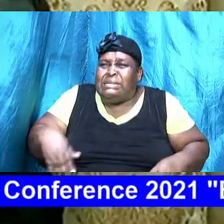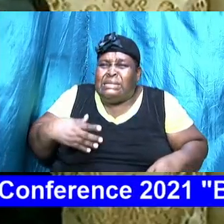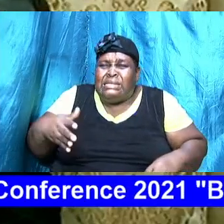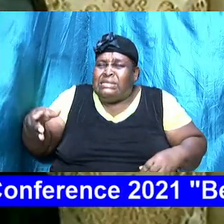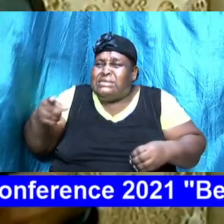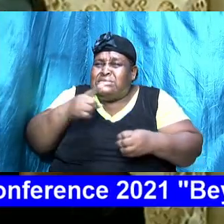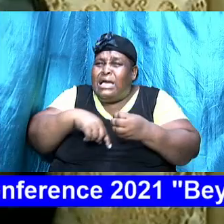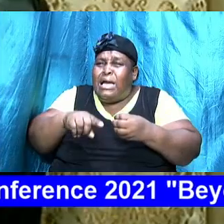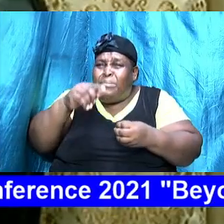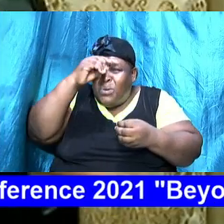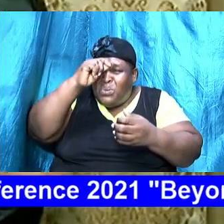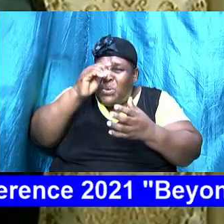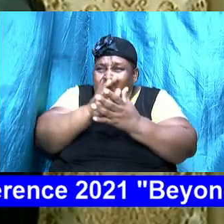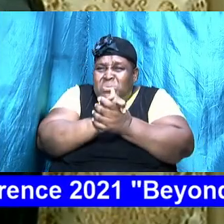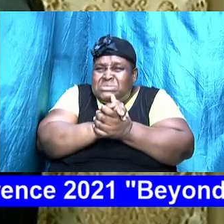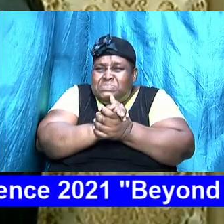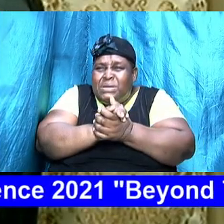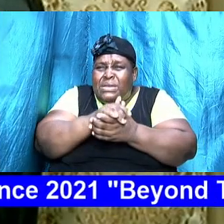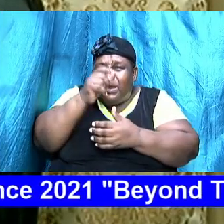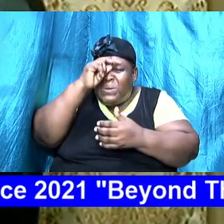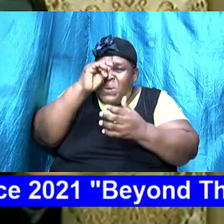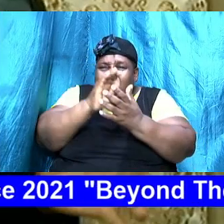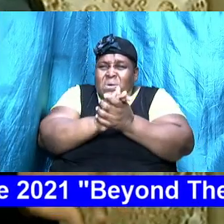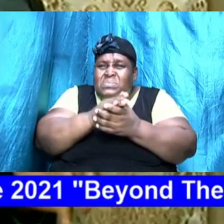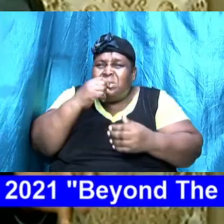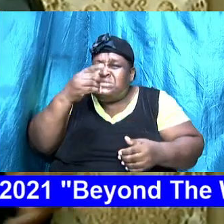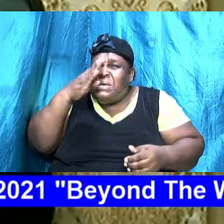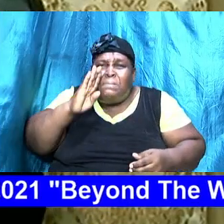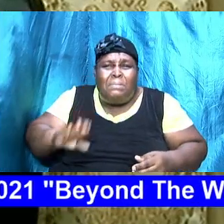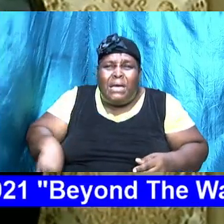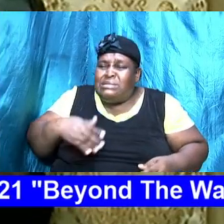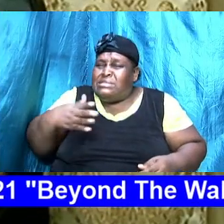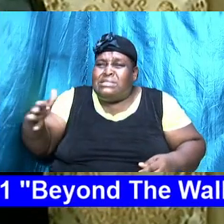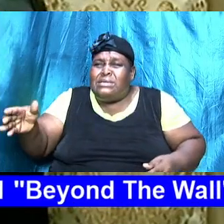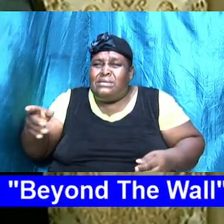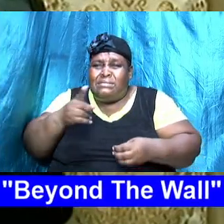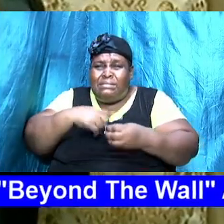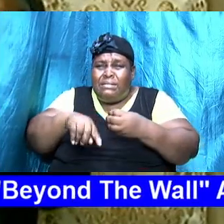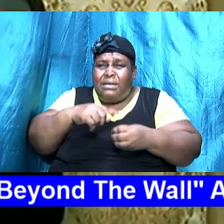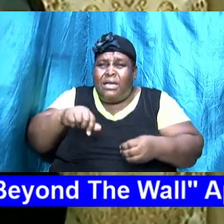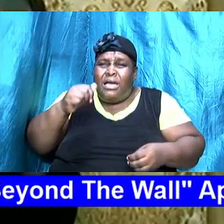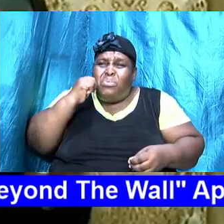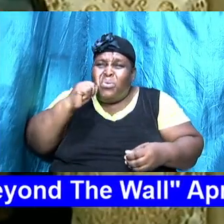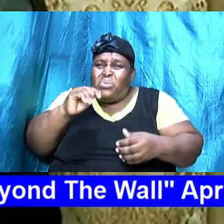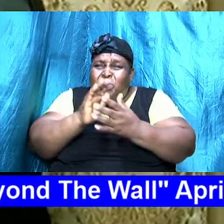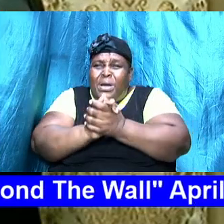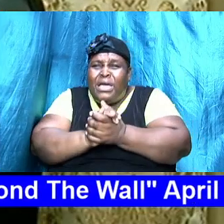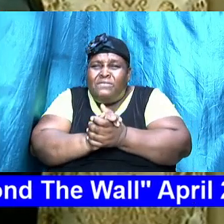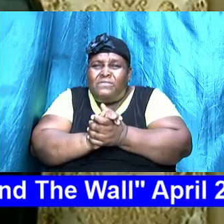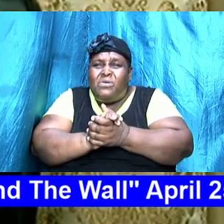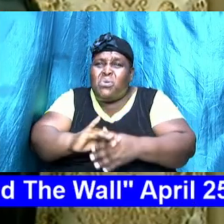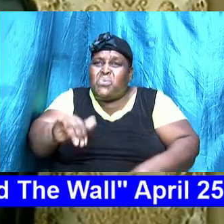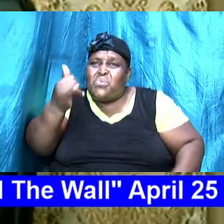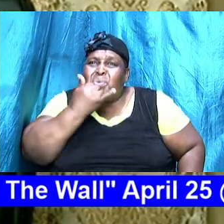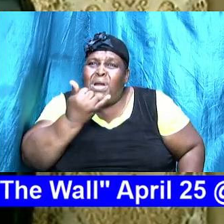her. Same thing, both sides. Different circumstances, but same thing. I can't forgive.